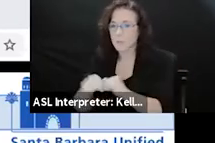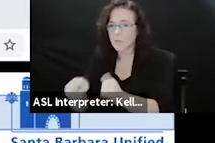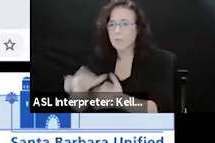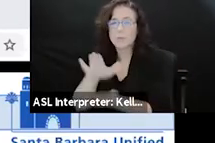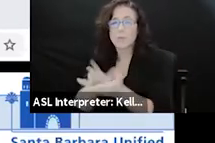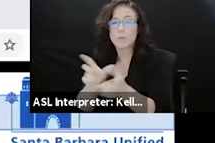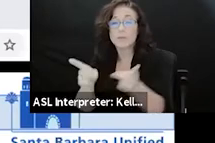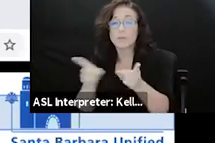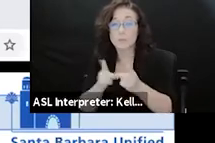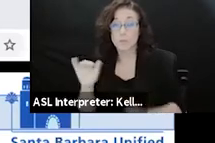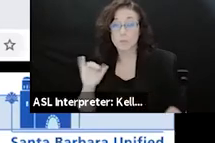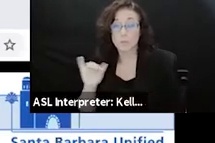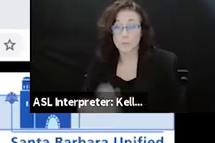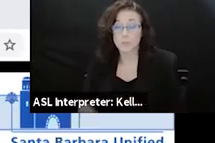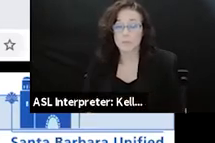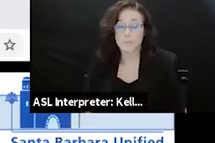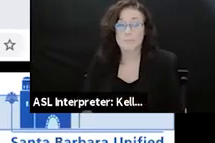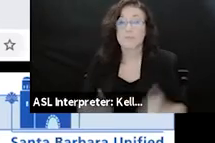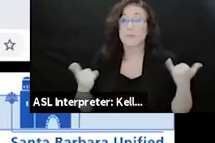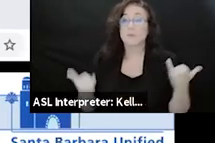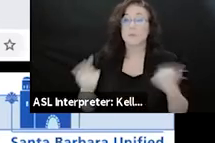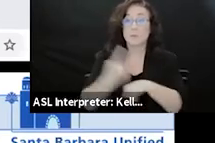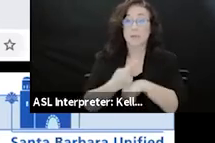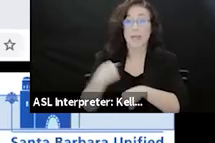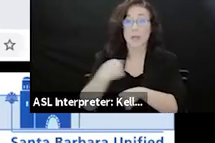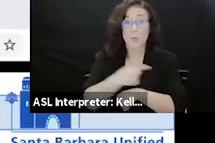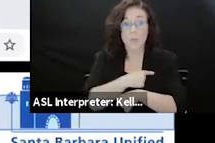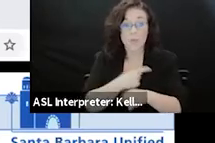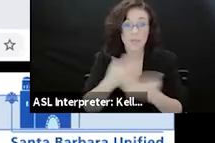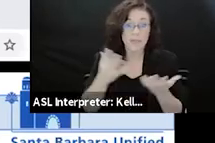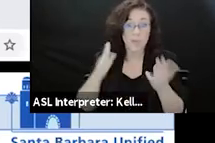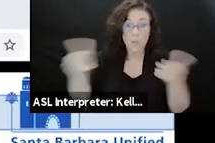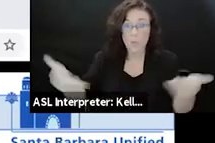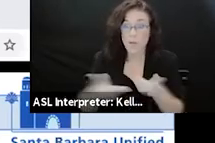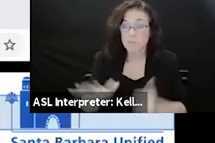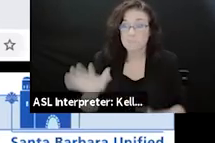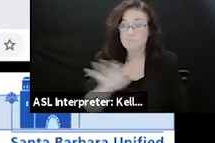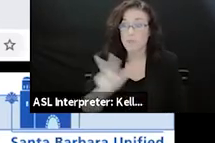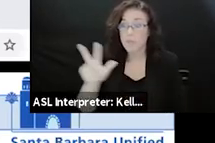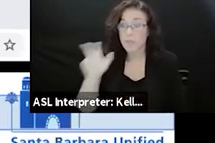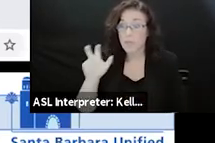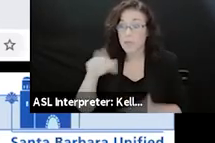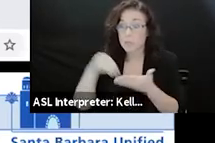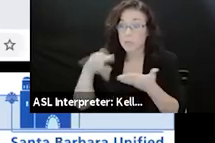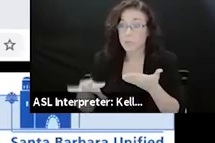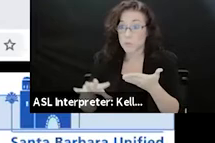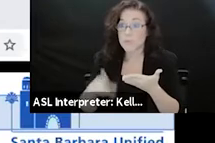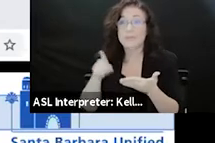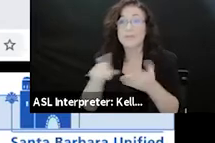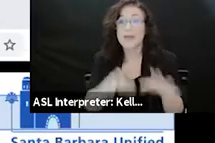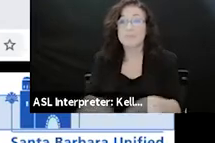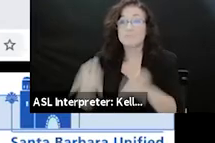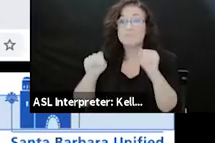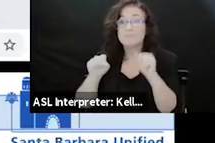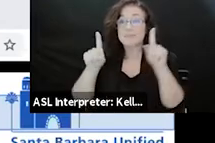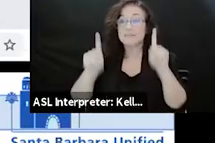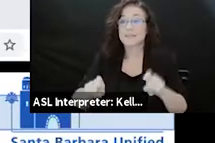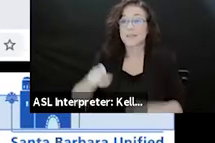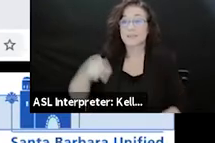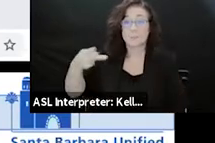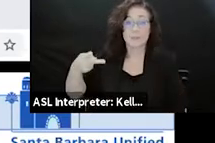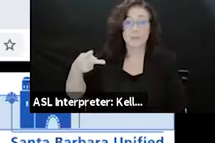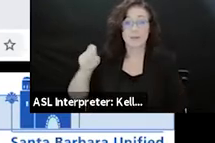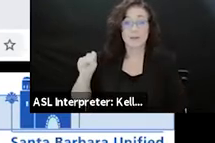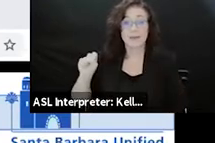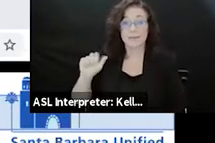today we also welcomed 300 close to 300 students who had an opportunity to take the psat we relied